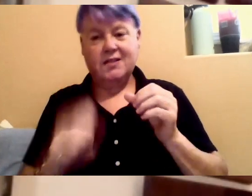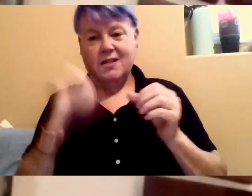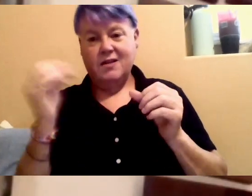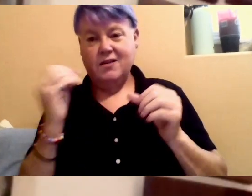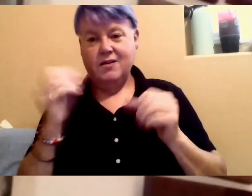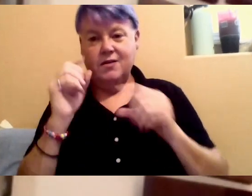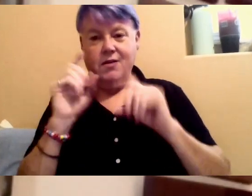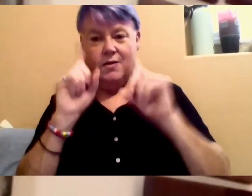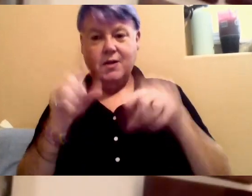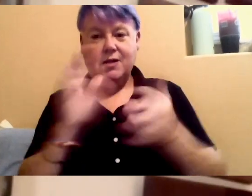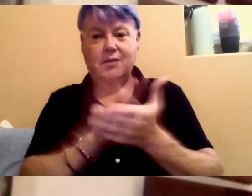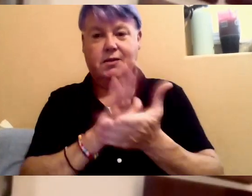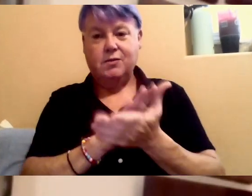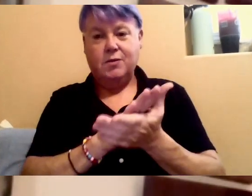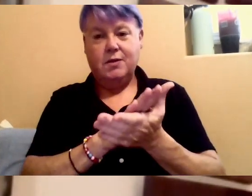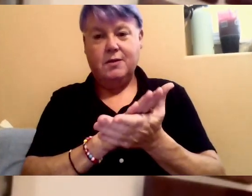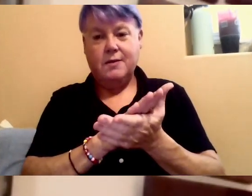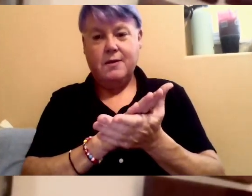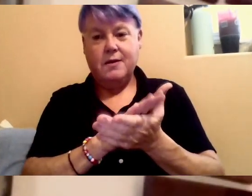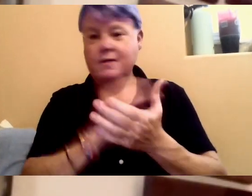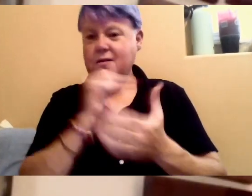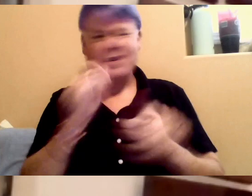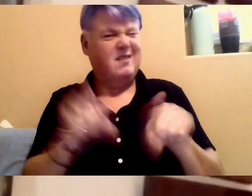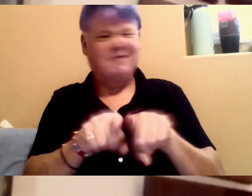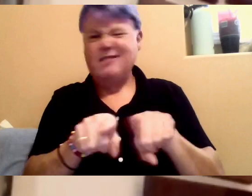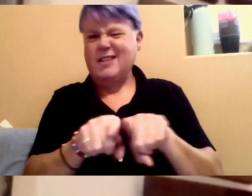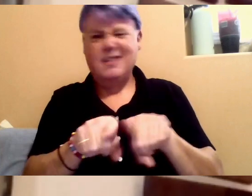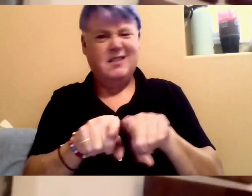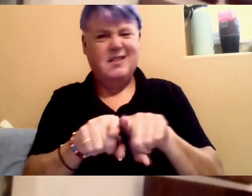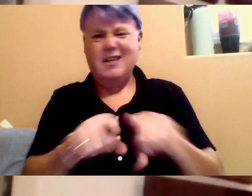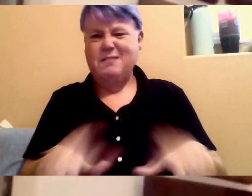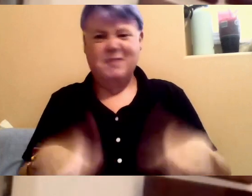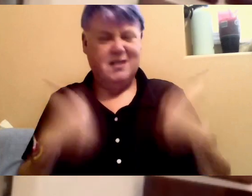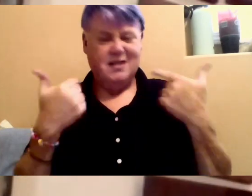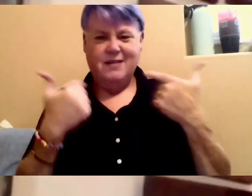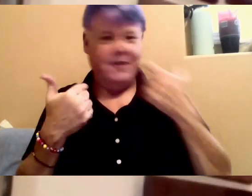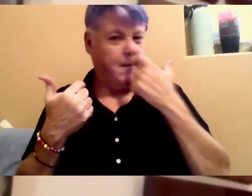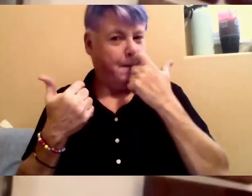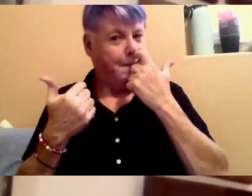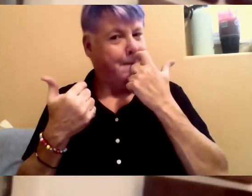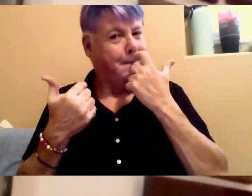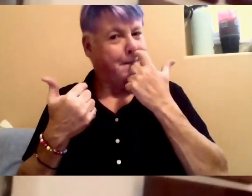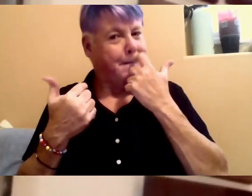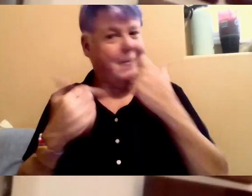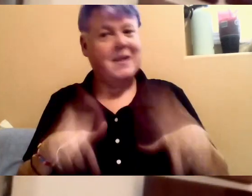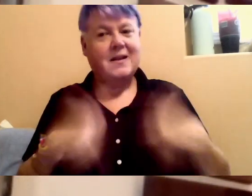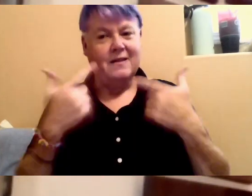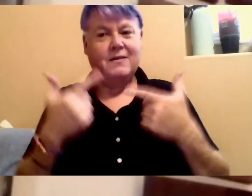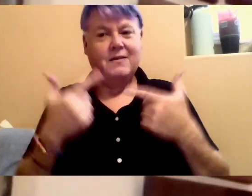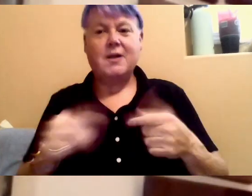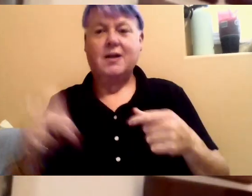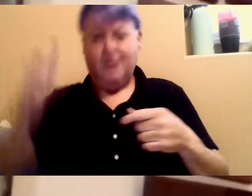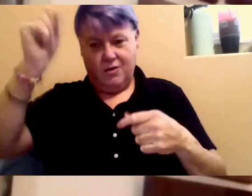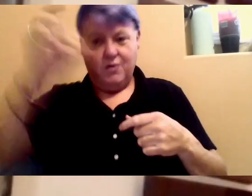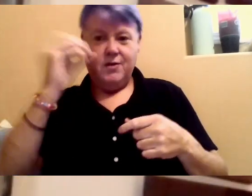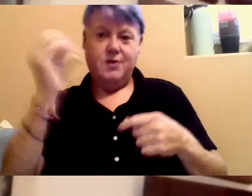school. That's not the same as really living. The real living went on in Northern Ontario,